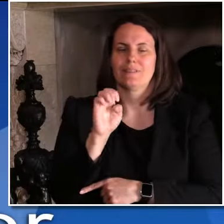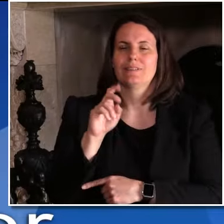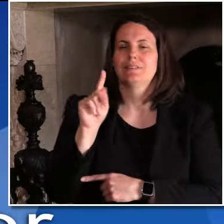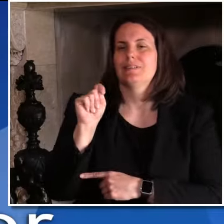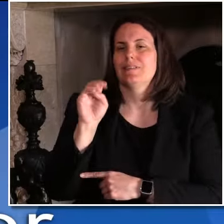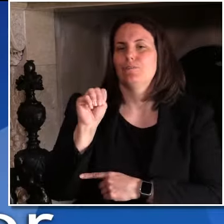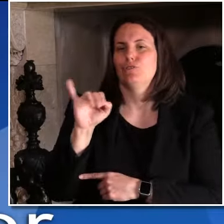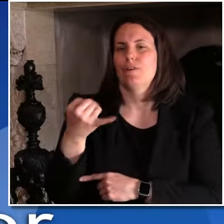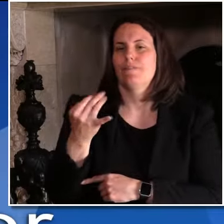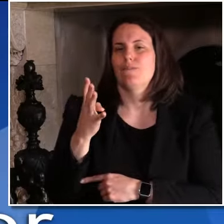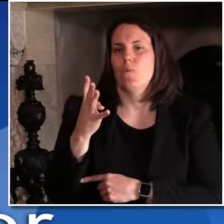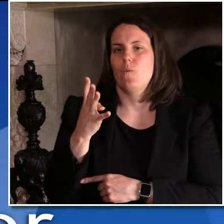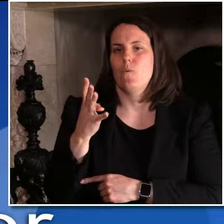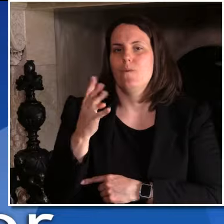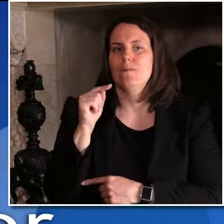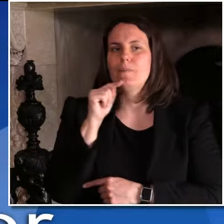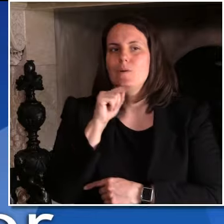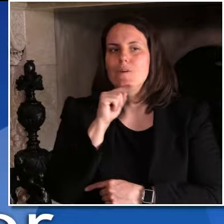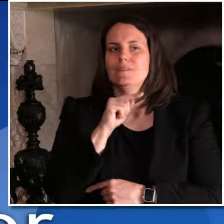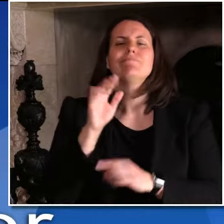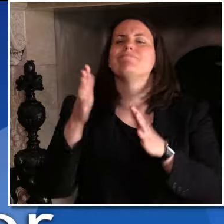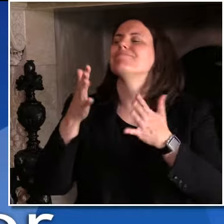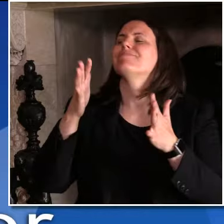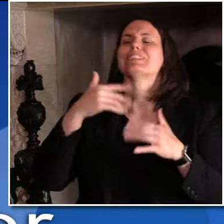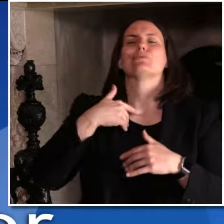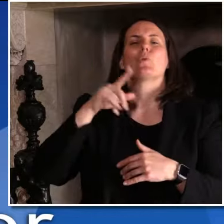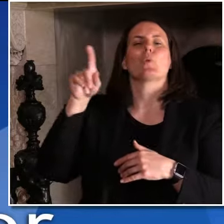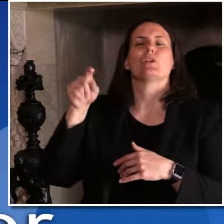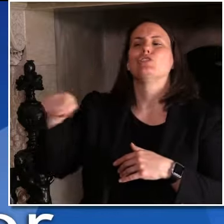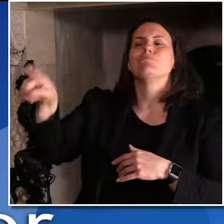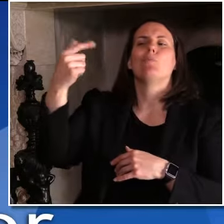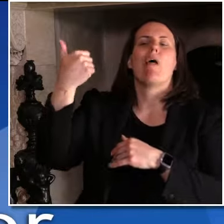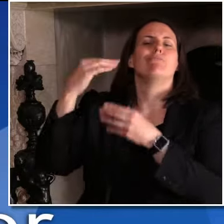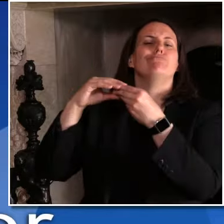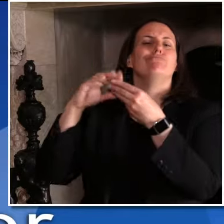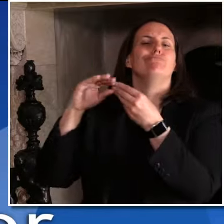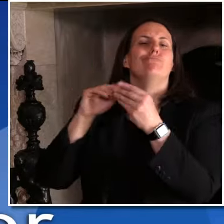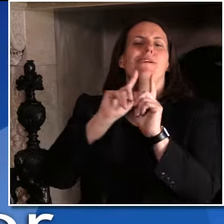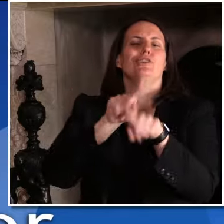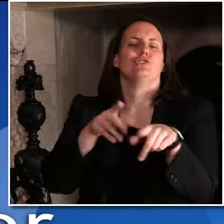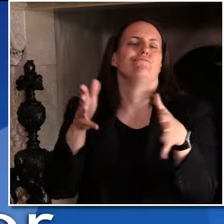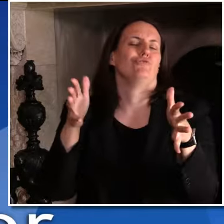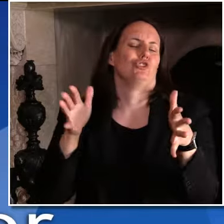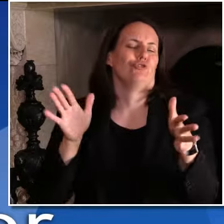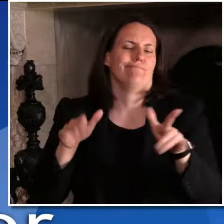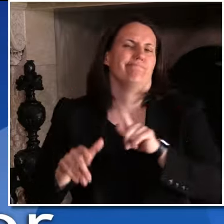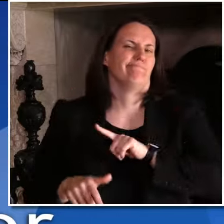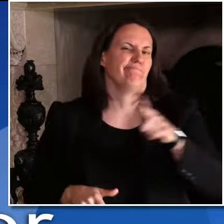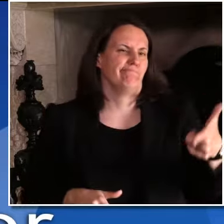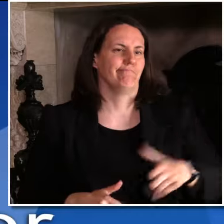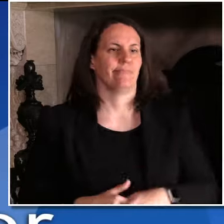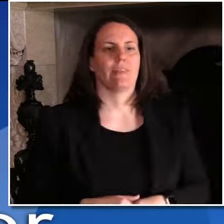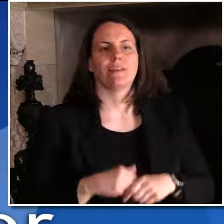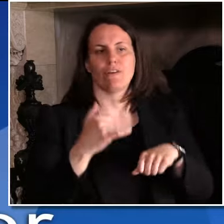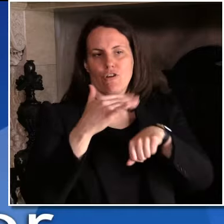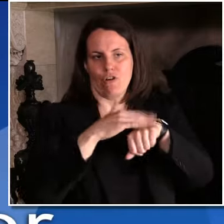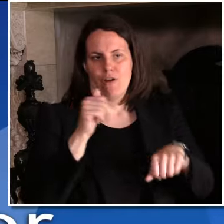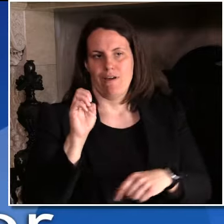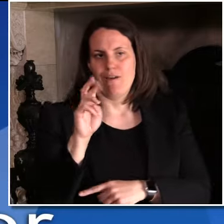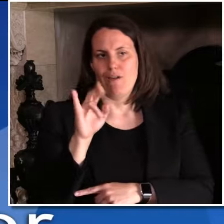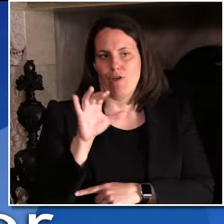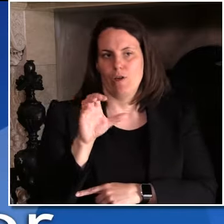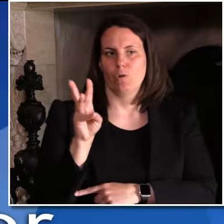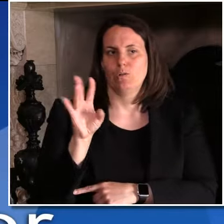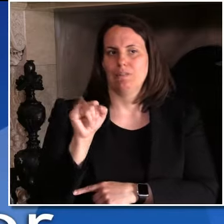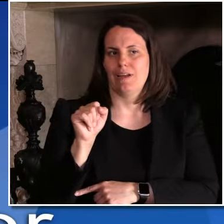Hi, you guys answered my question. Thanks so much. Okay, thank you. Now to Eric Gunn from Wisconsin Examiner. Eric?